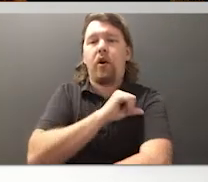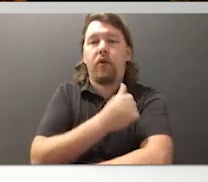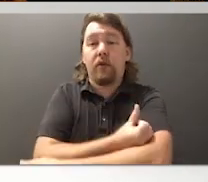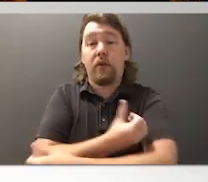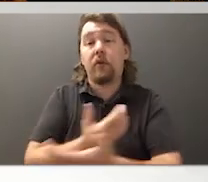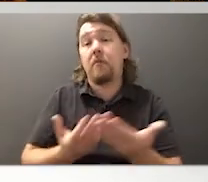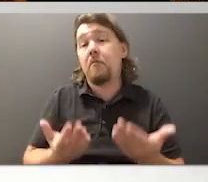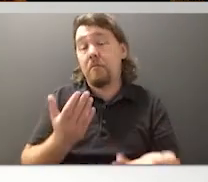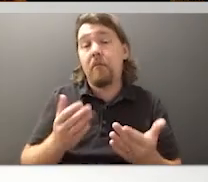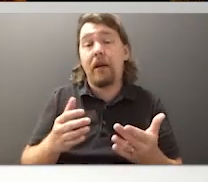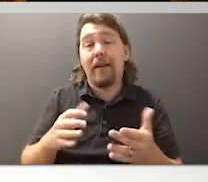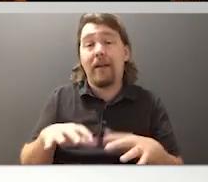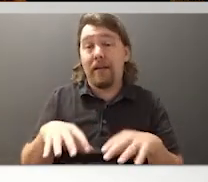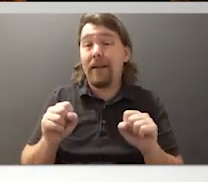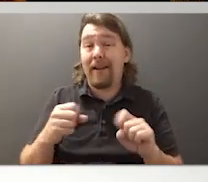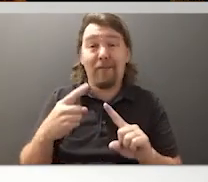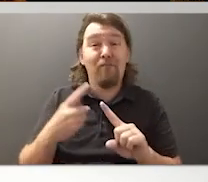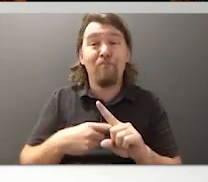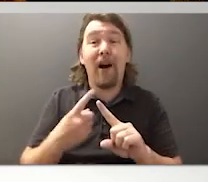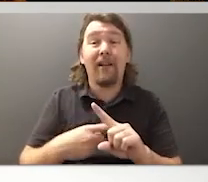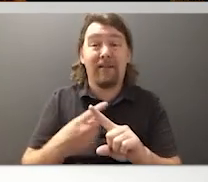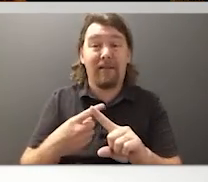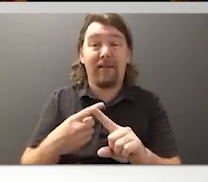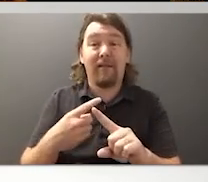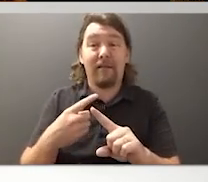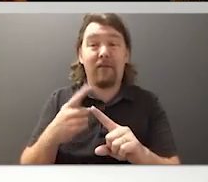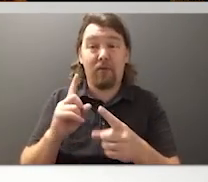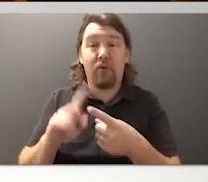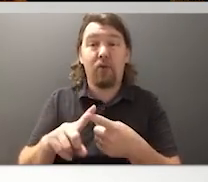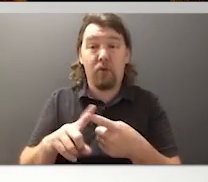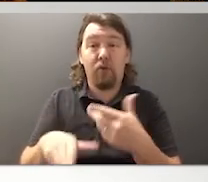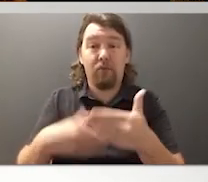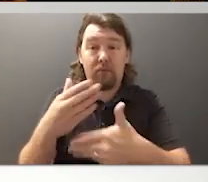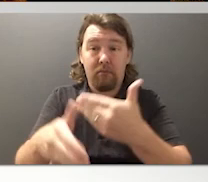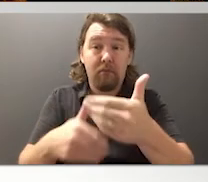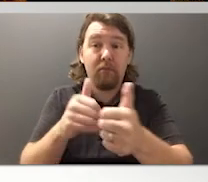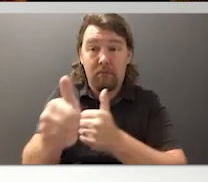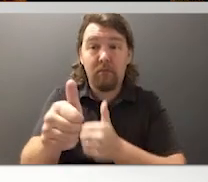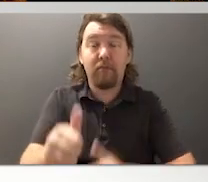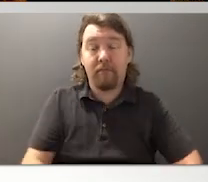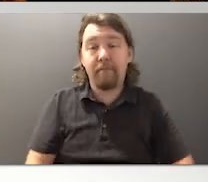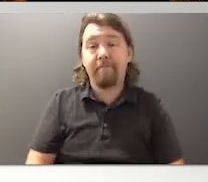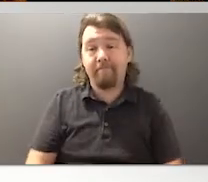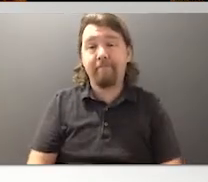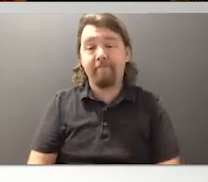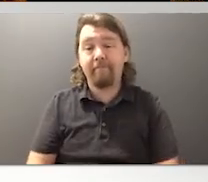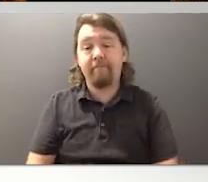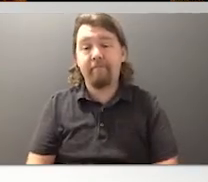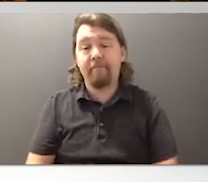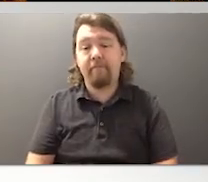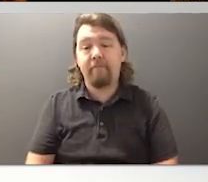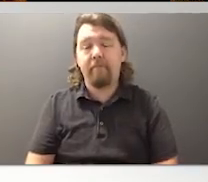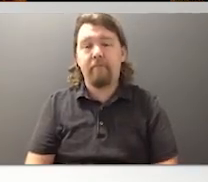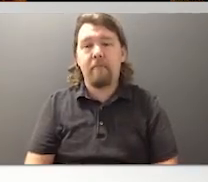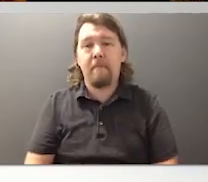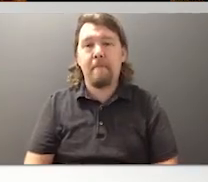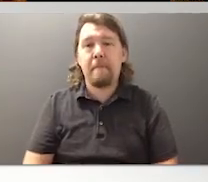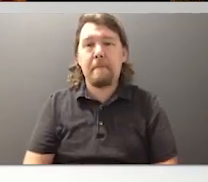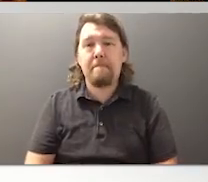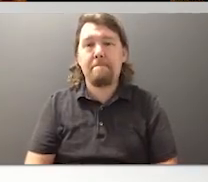why those pre-authorizations may take months to get through the whole